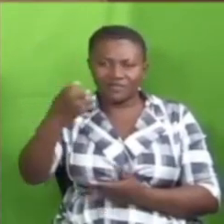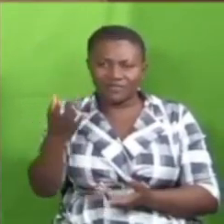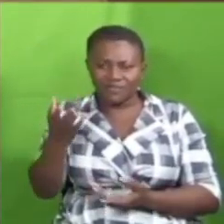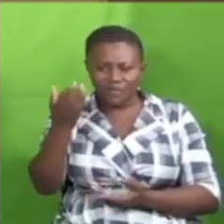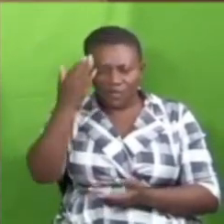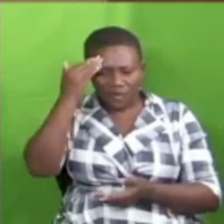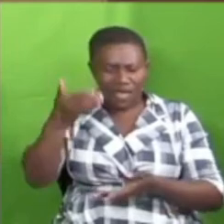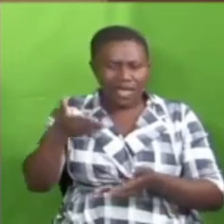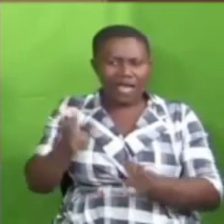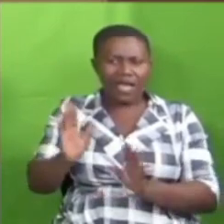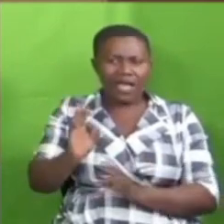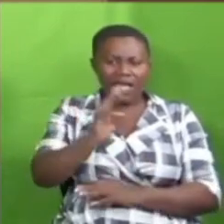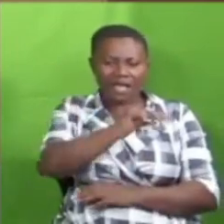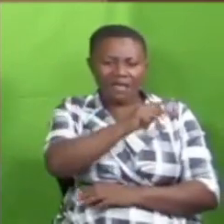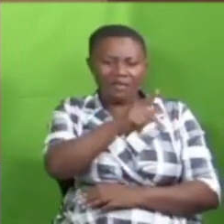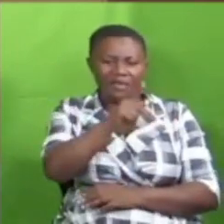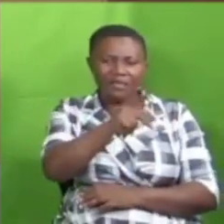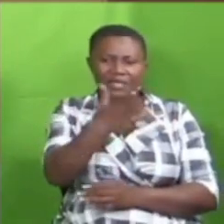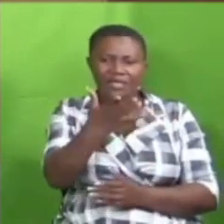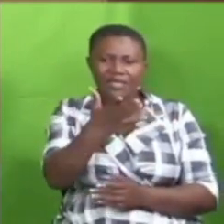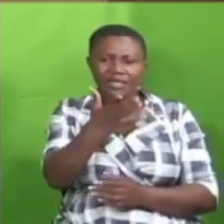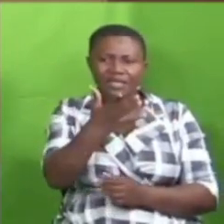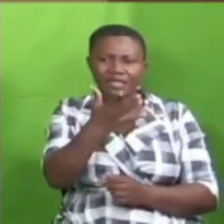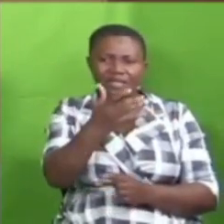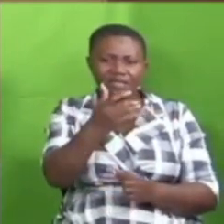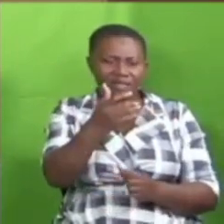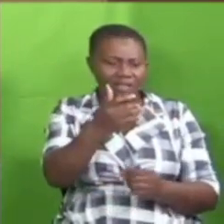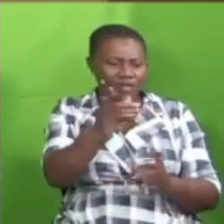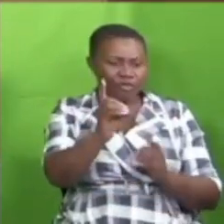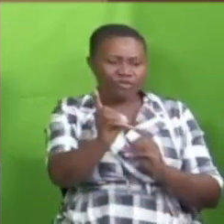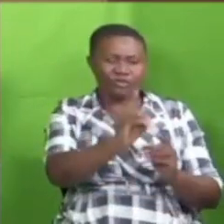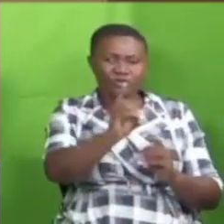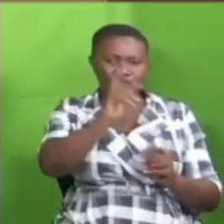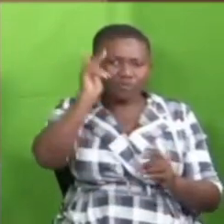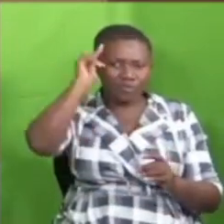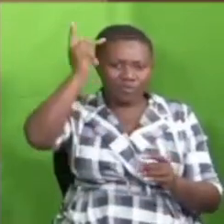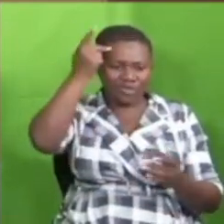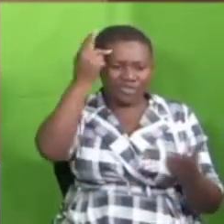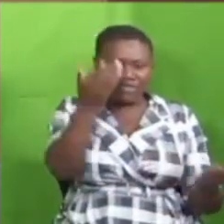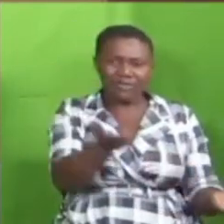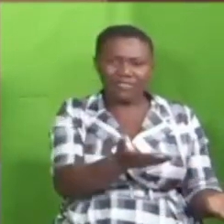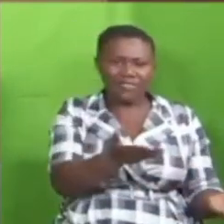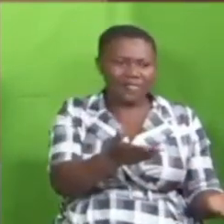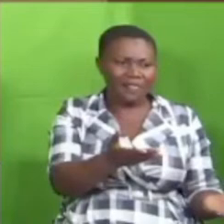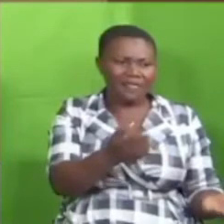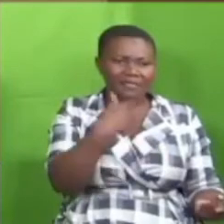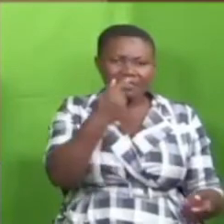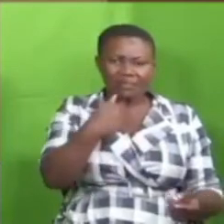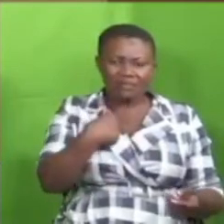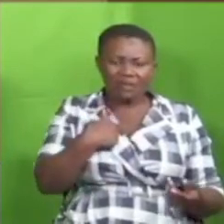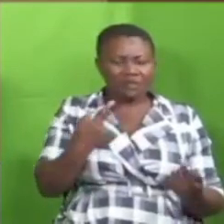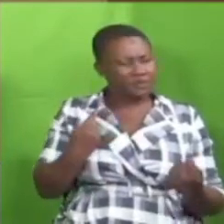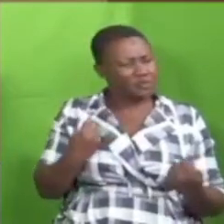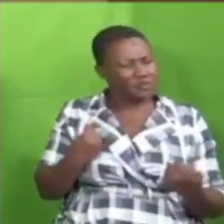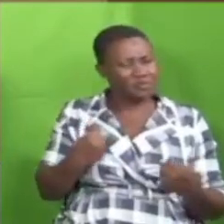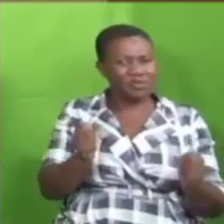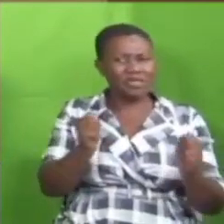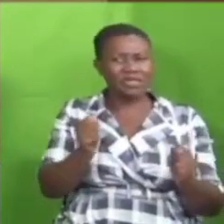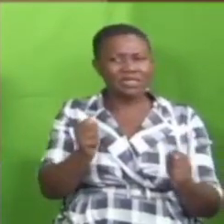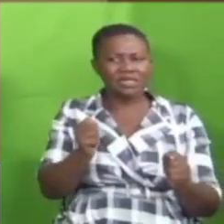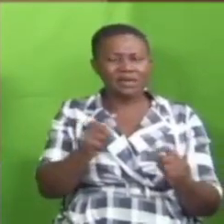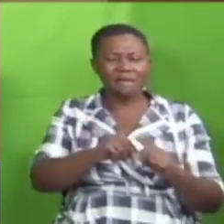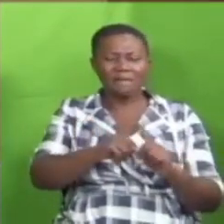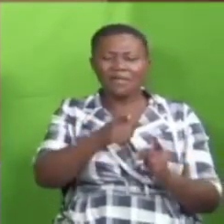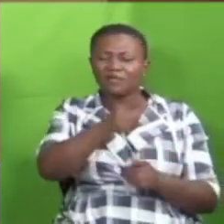MPP to place this office right here? He said, I tried and they won't give me the